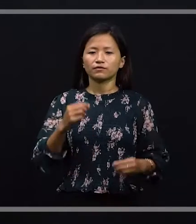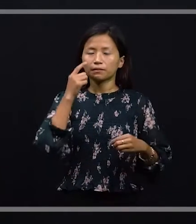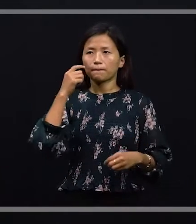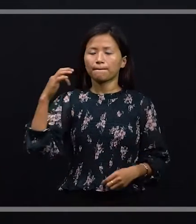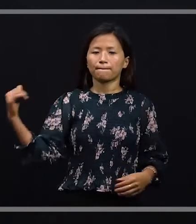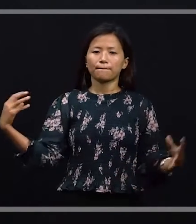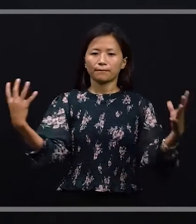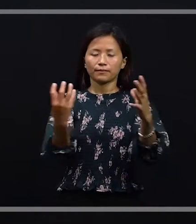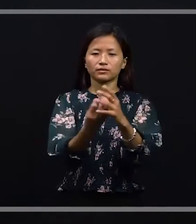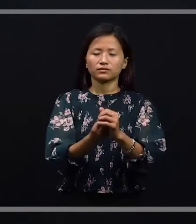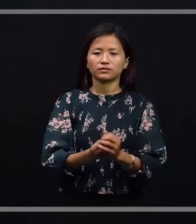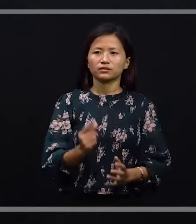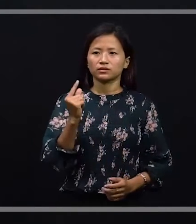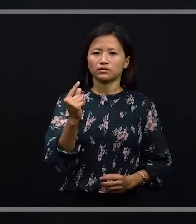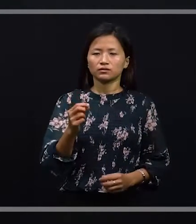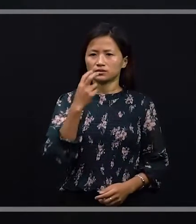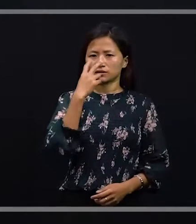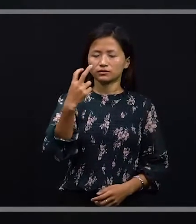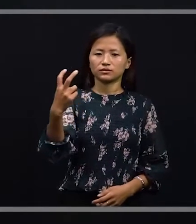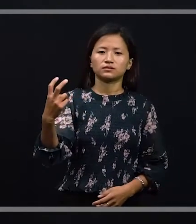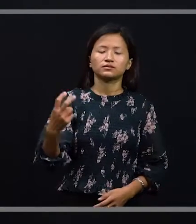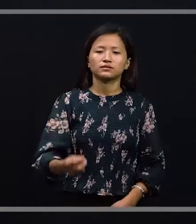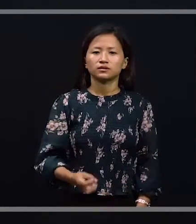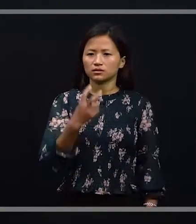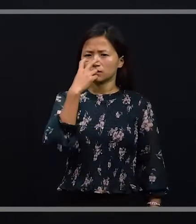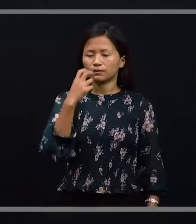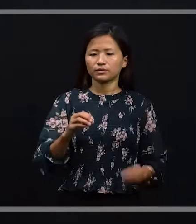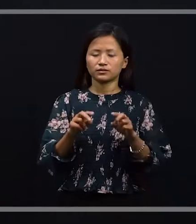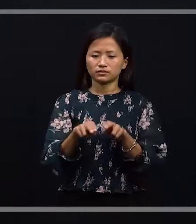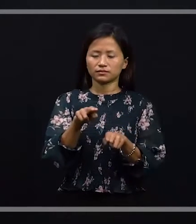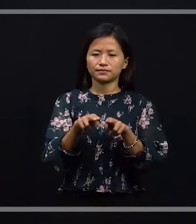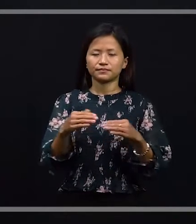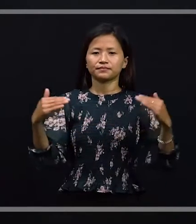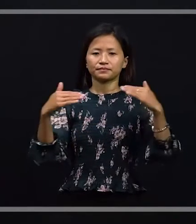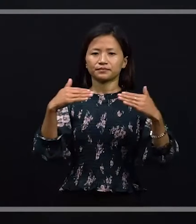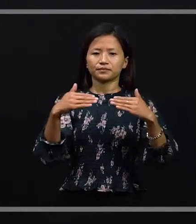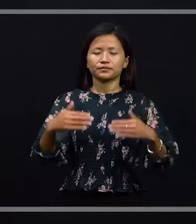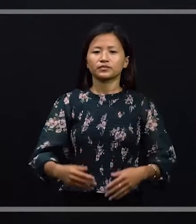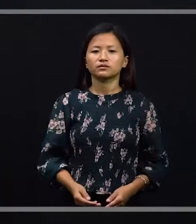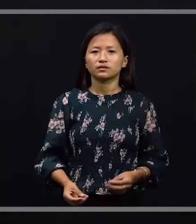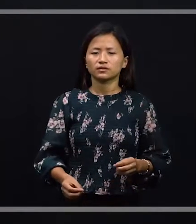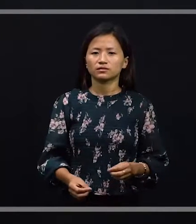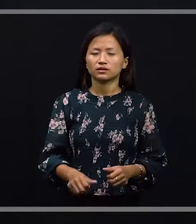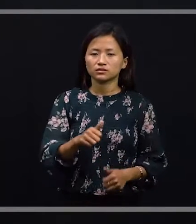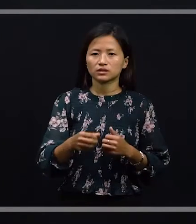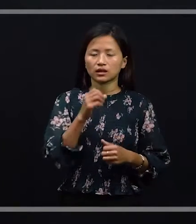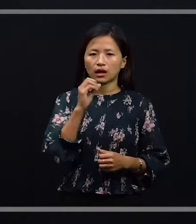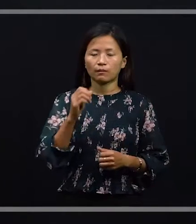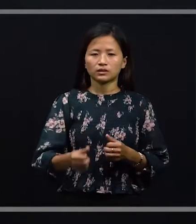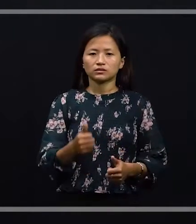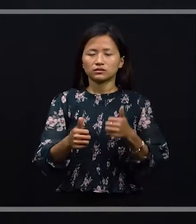however, by force, though they do not want to follow those religious practices, they have to do it.